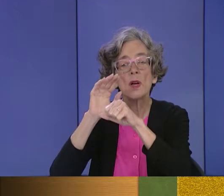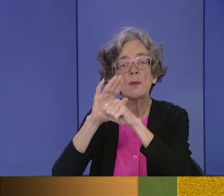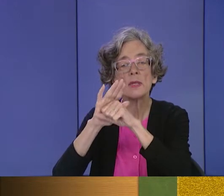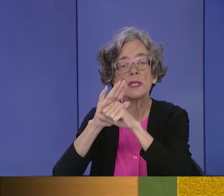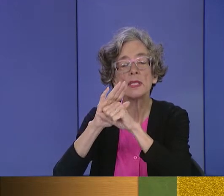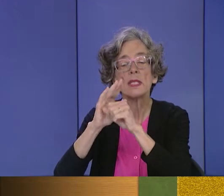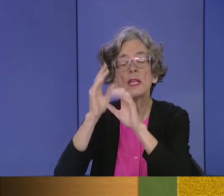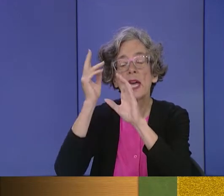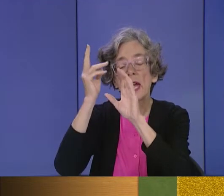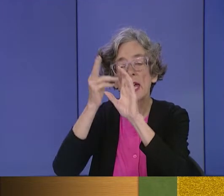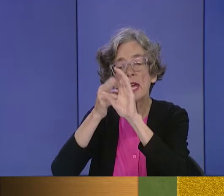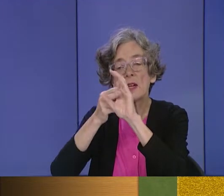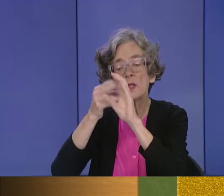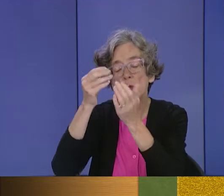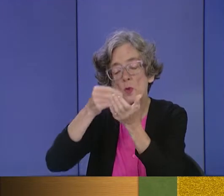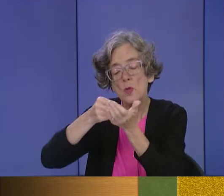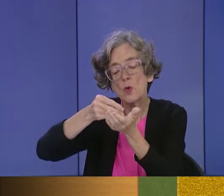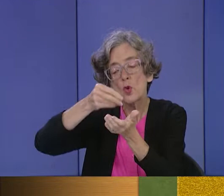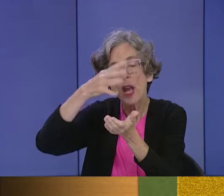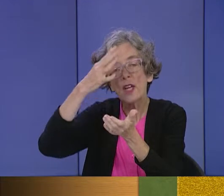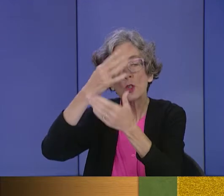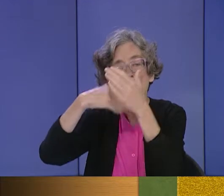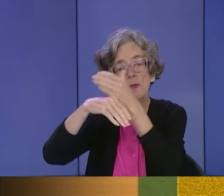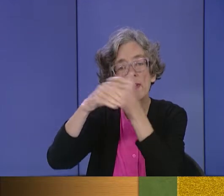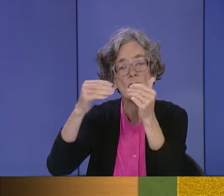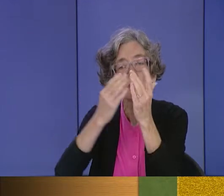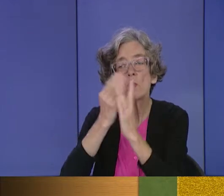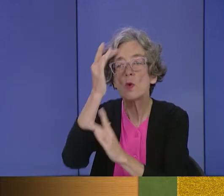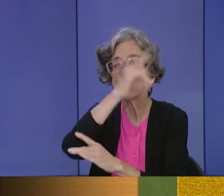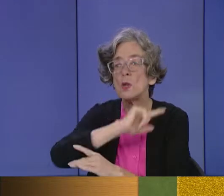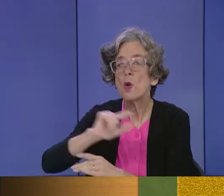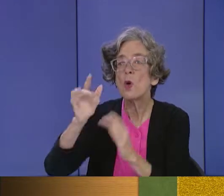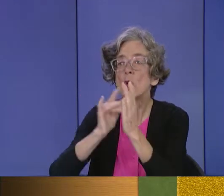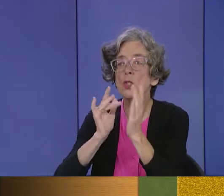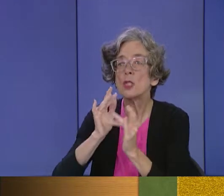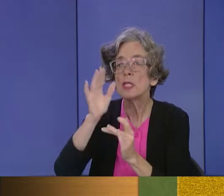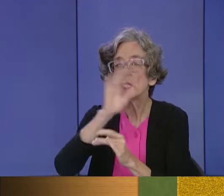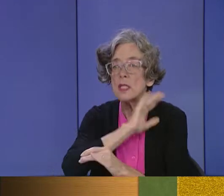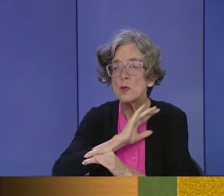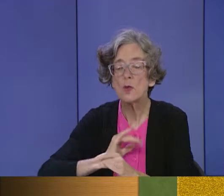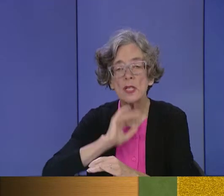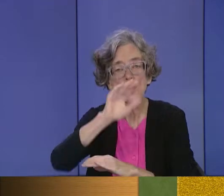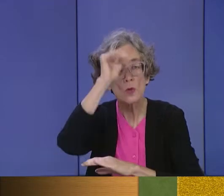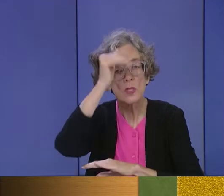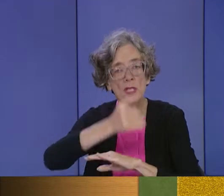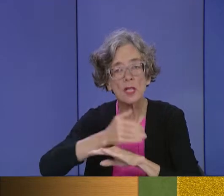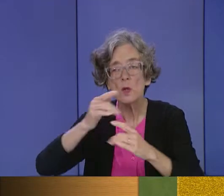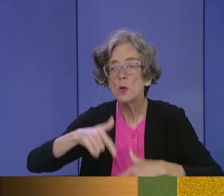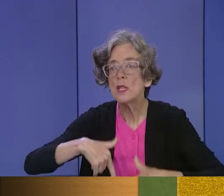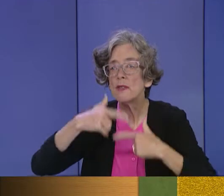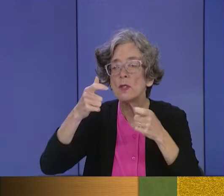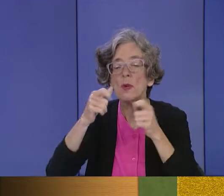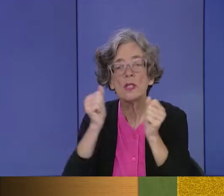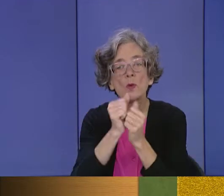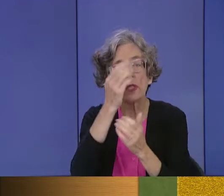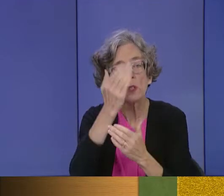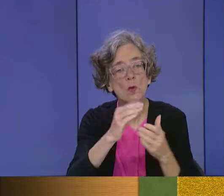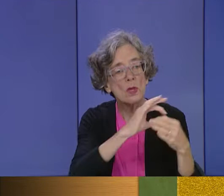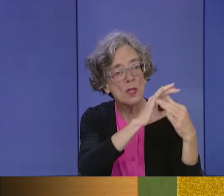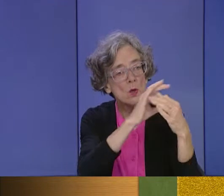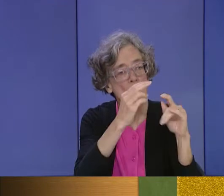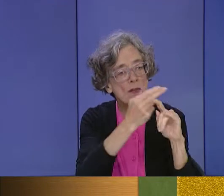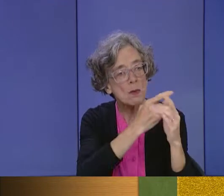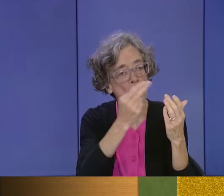to the treasures of heaven. Through our Lord Jesus Christ, your Son, who lives and reigns with you in the unity of the